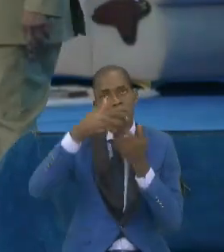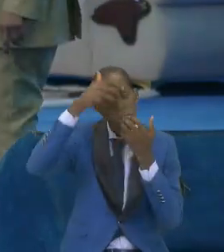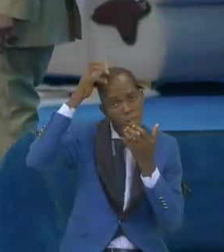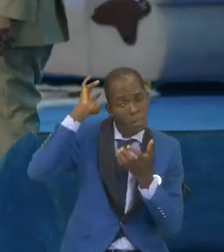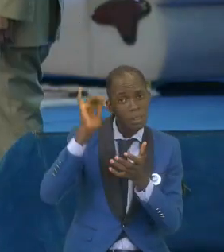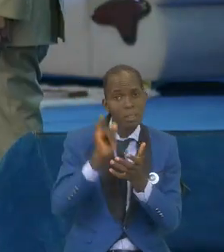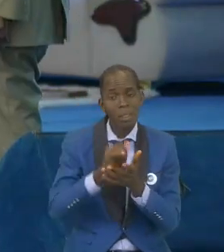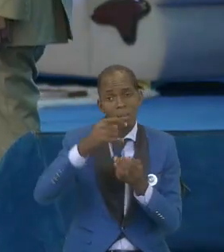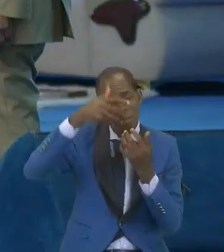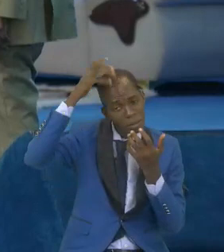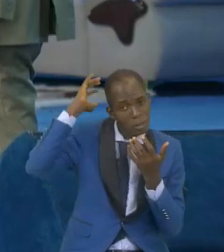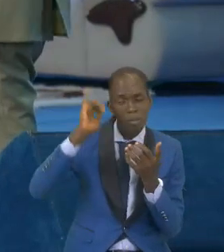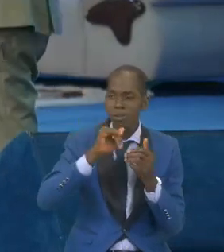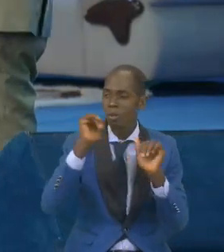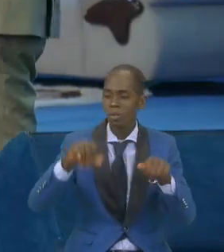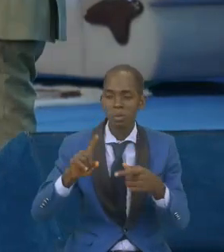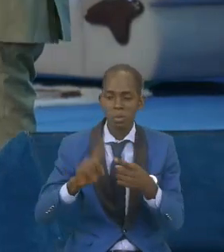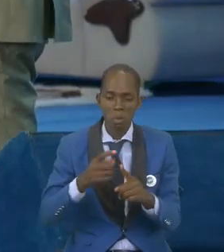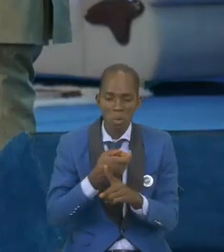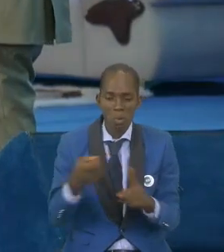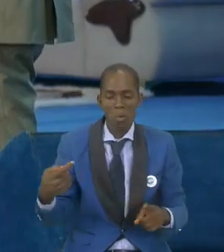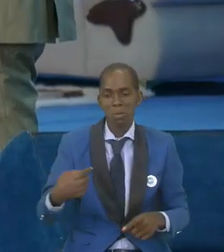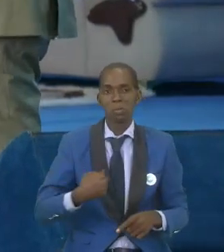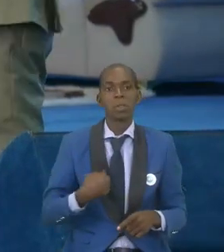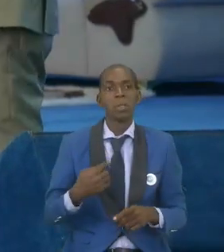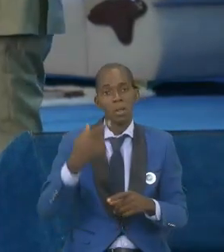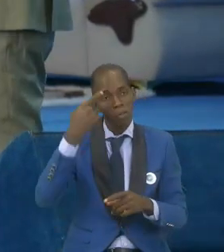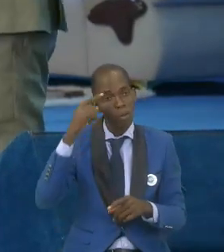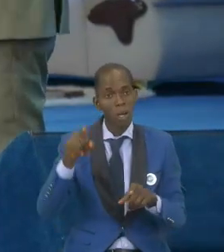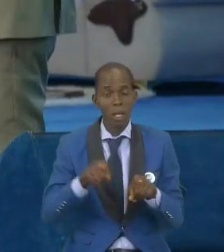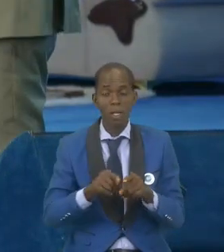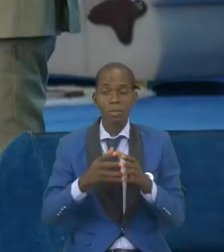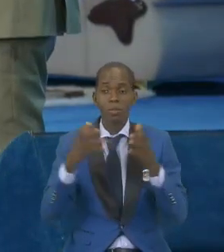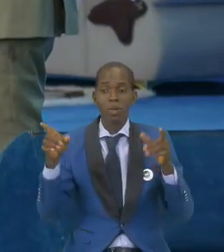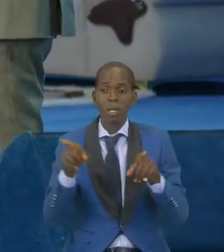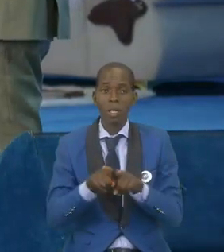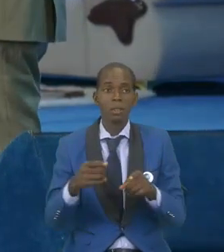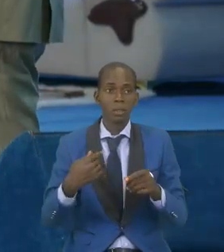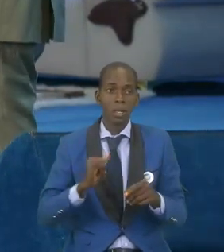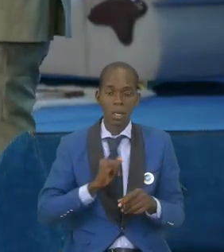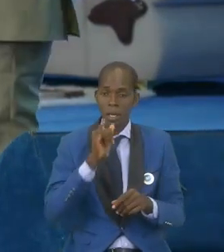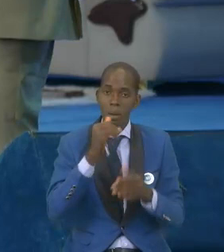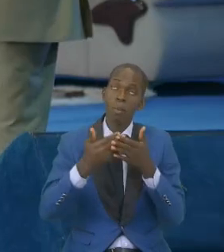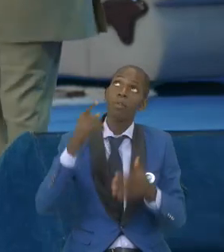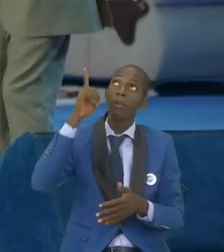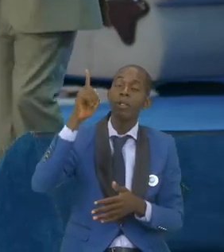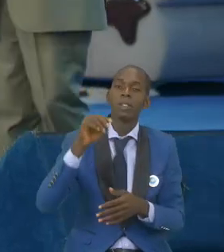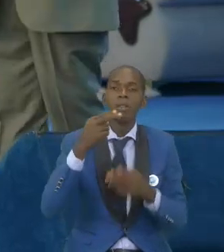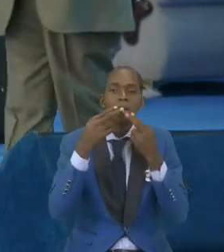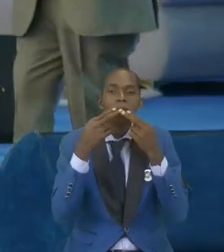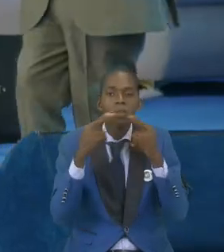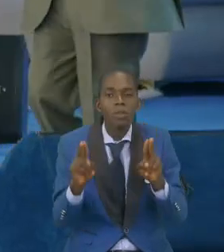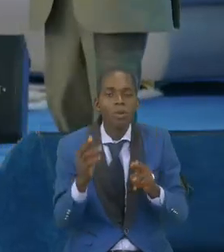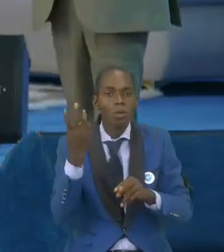not hurt me. For as much as before him innocency was found in me, and